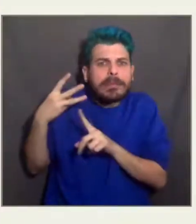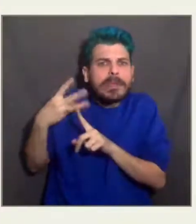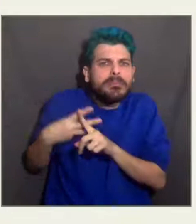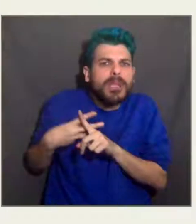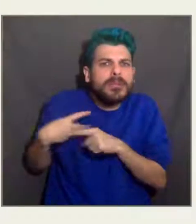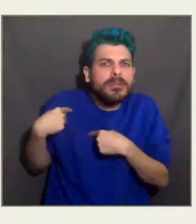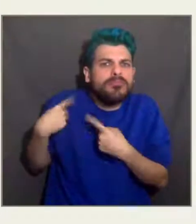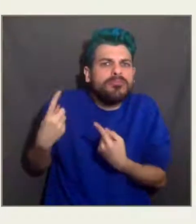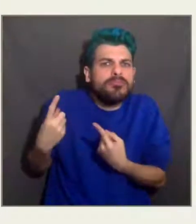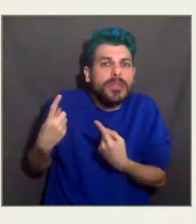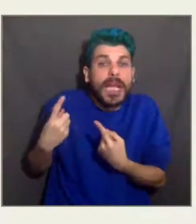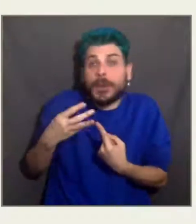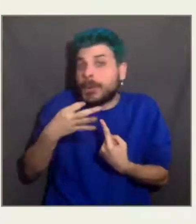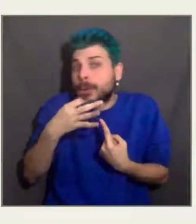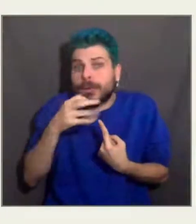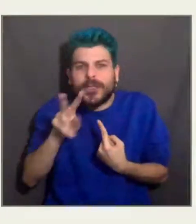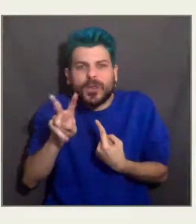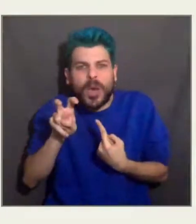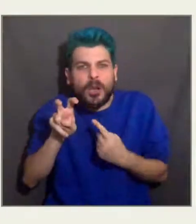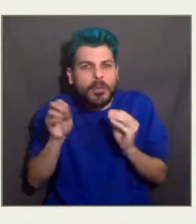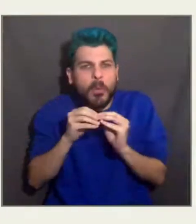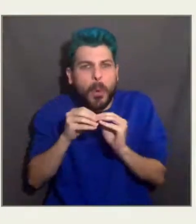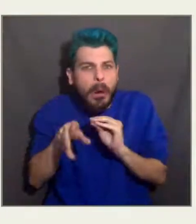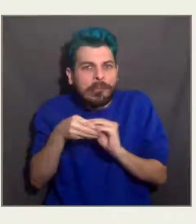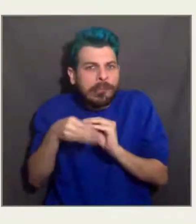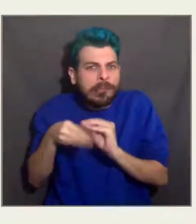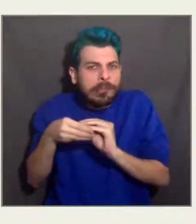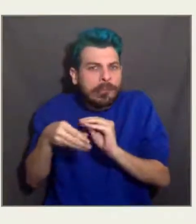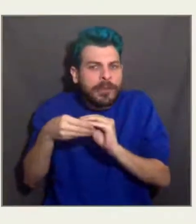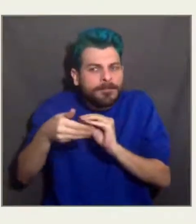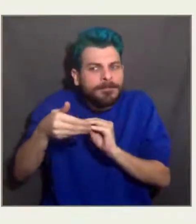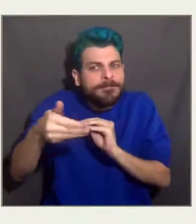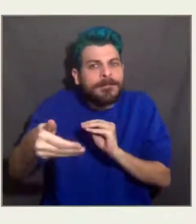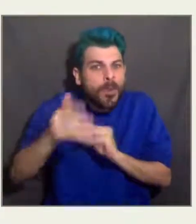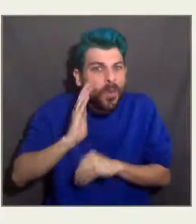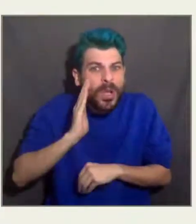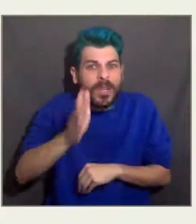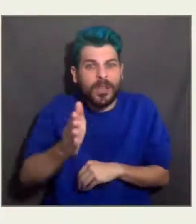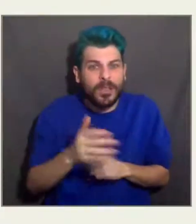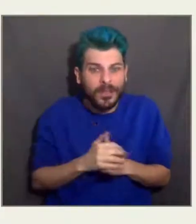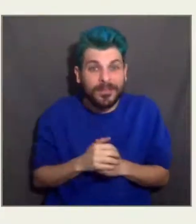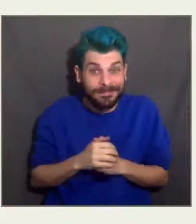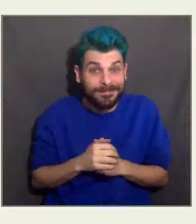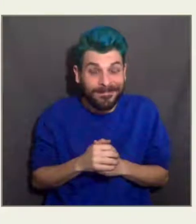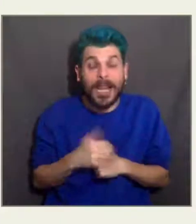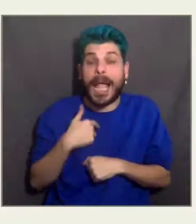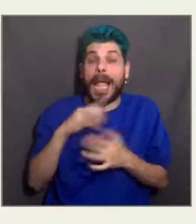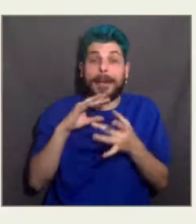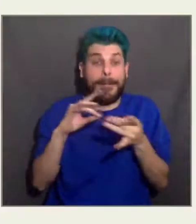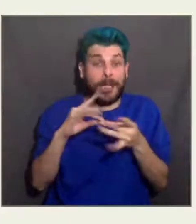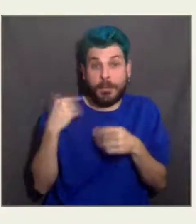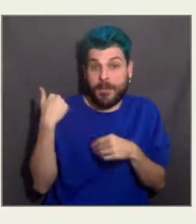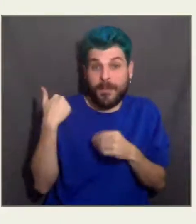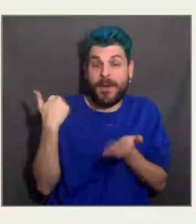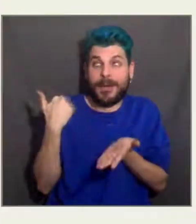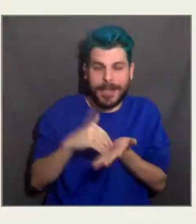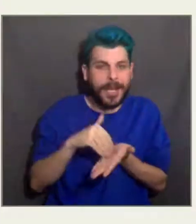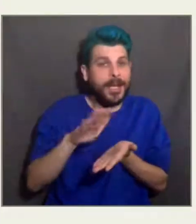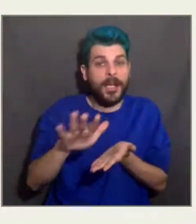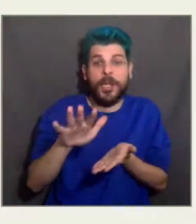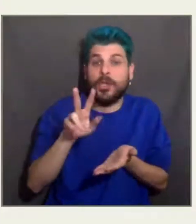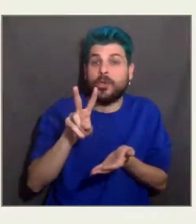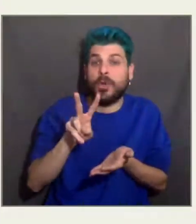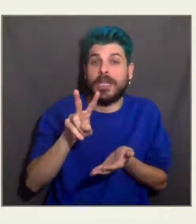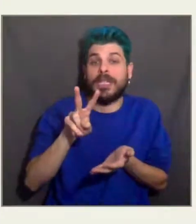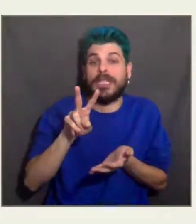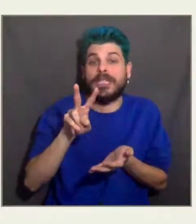200 more are coming online. We have, as I mentioned in our speech, 2,700 new housing units that will